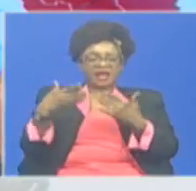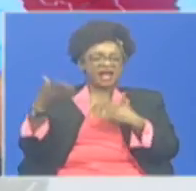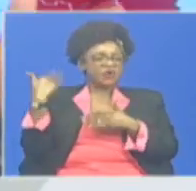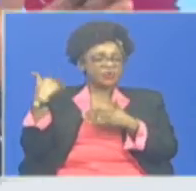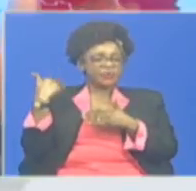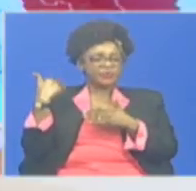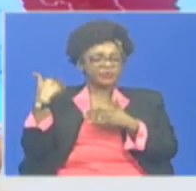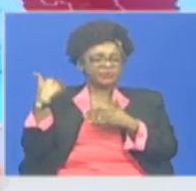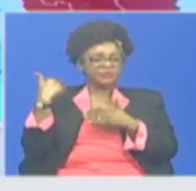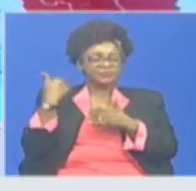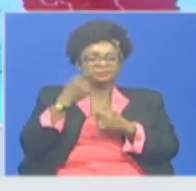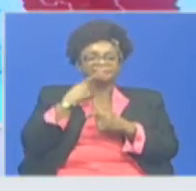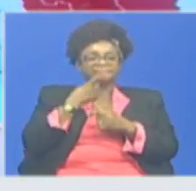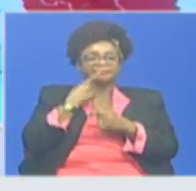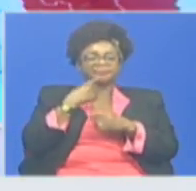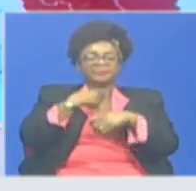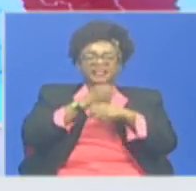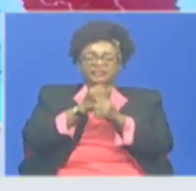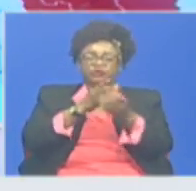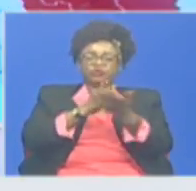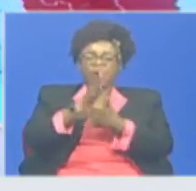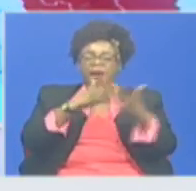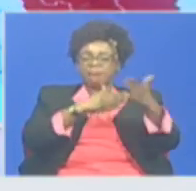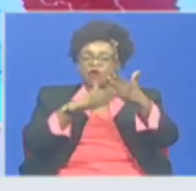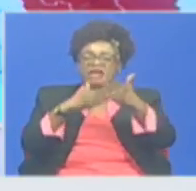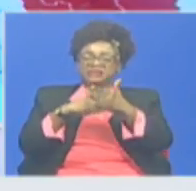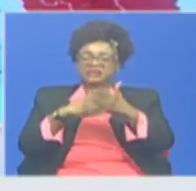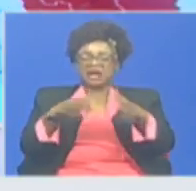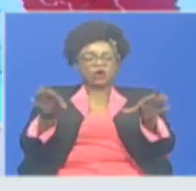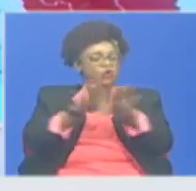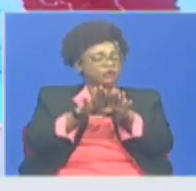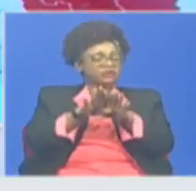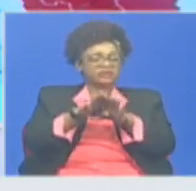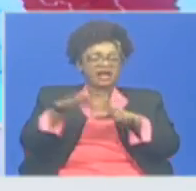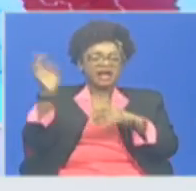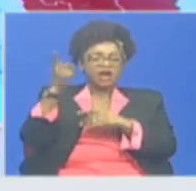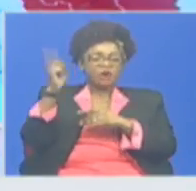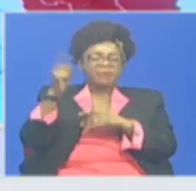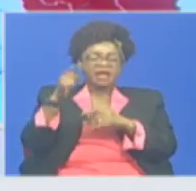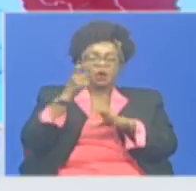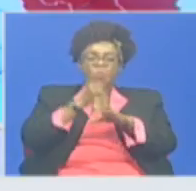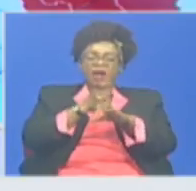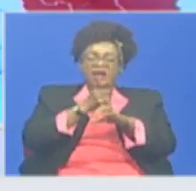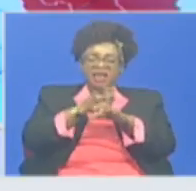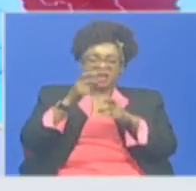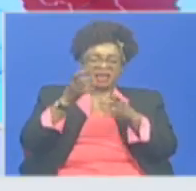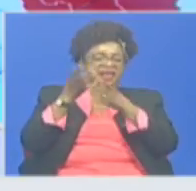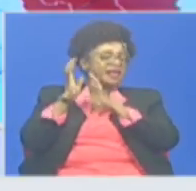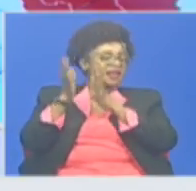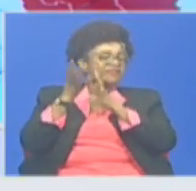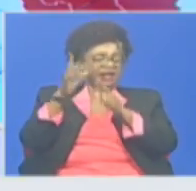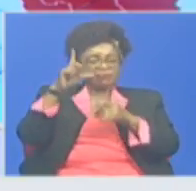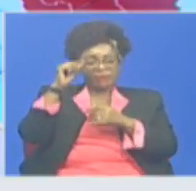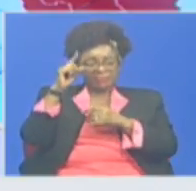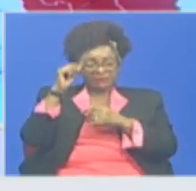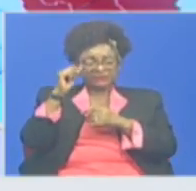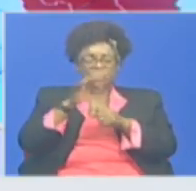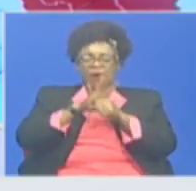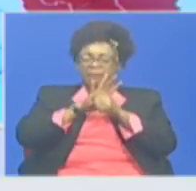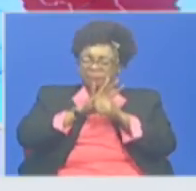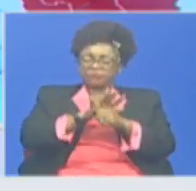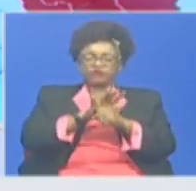one that ensures that the borders are locked from Nairobi, Kwale, Kilifi and Mombasa. And the government is still pushing on this and ensuring. Today